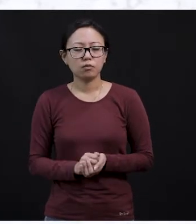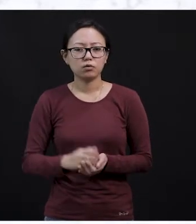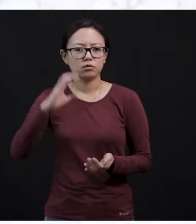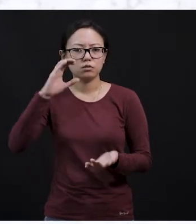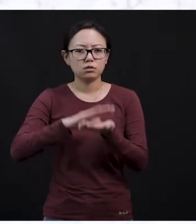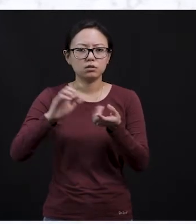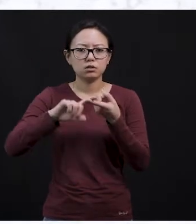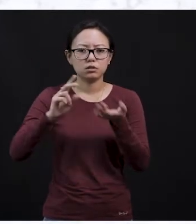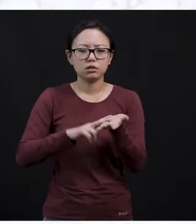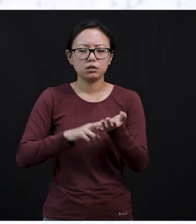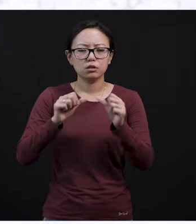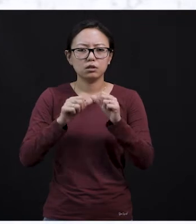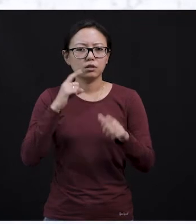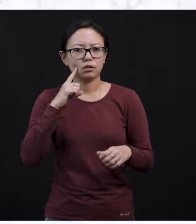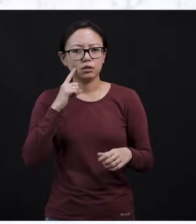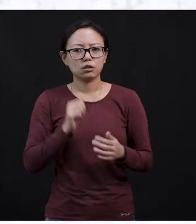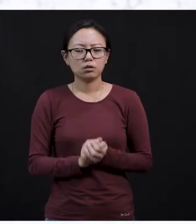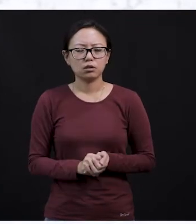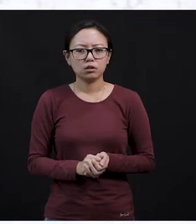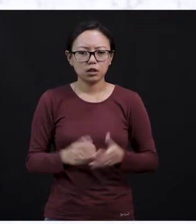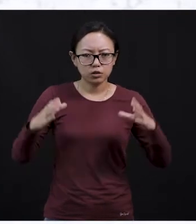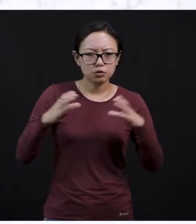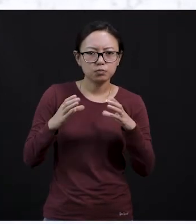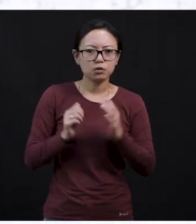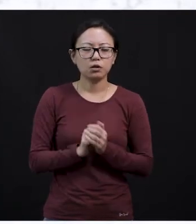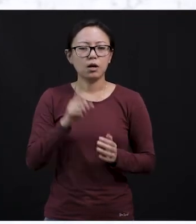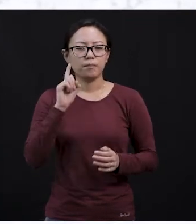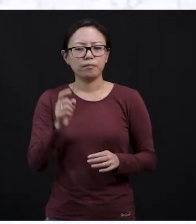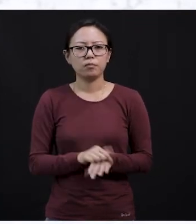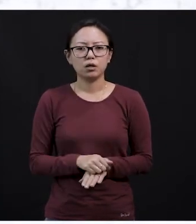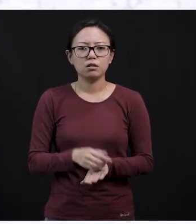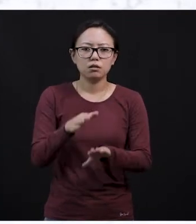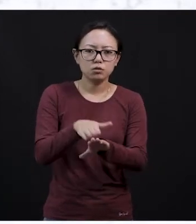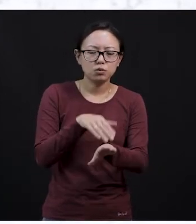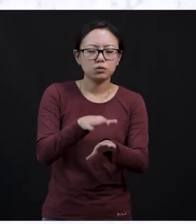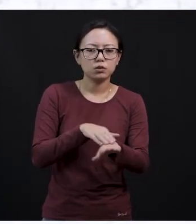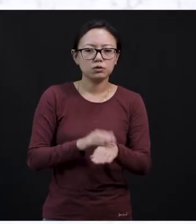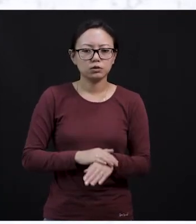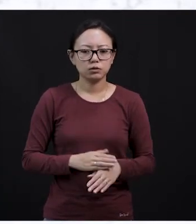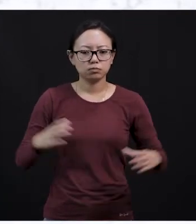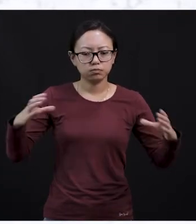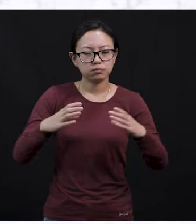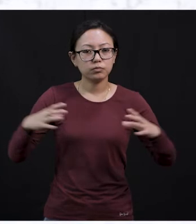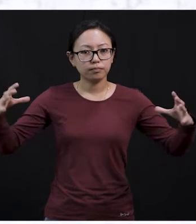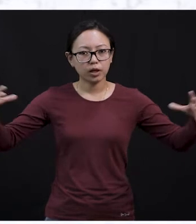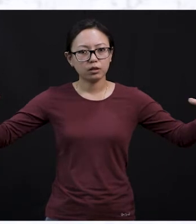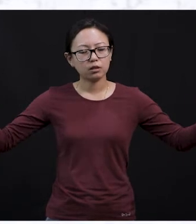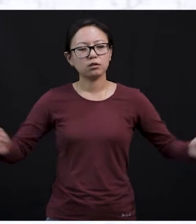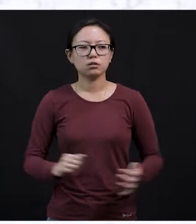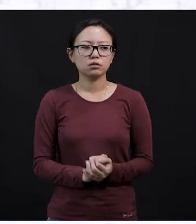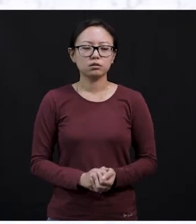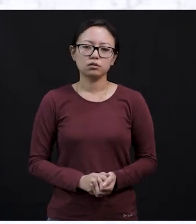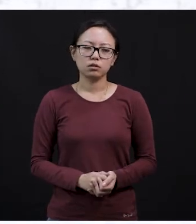19th century, the city became the seat of Madras Presidency, and that was a southern division of